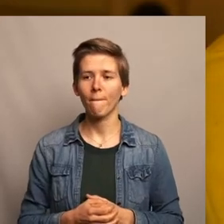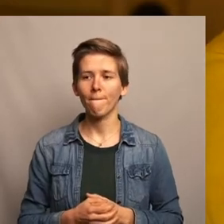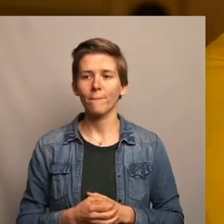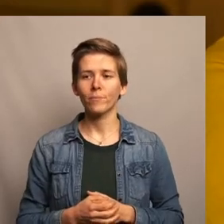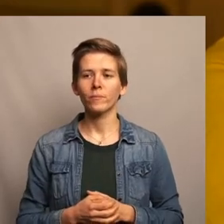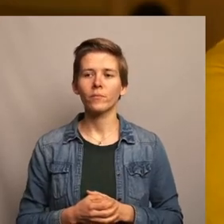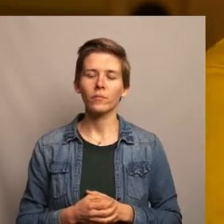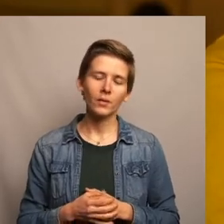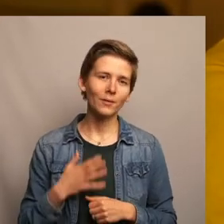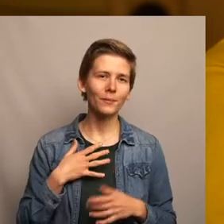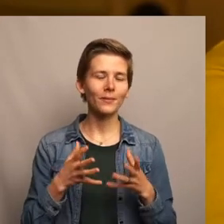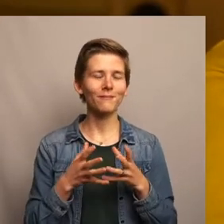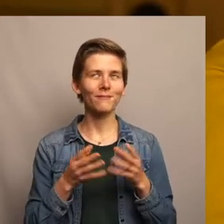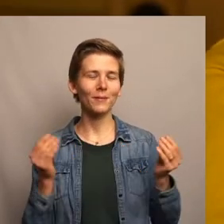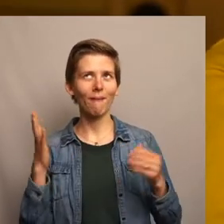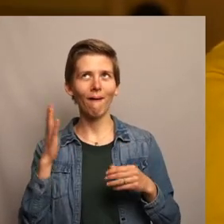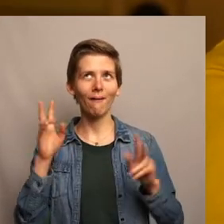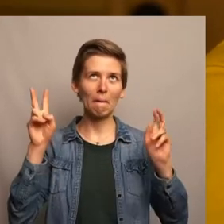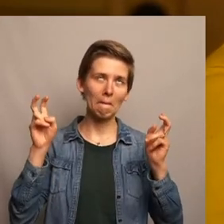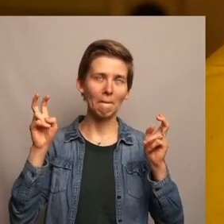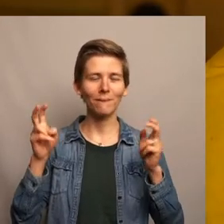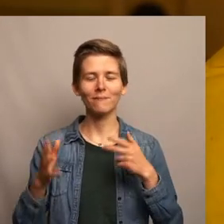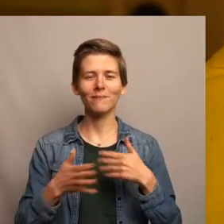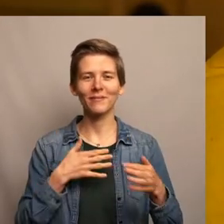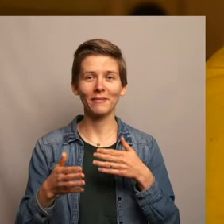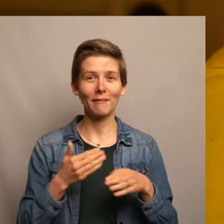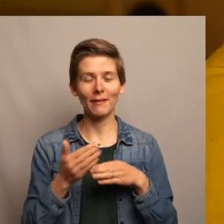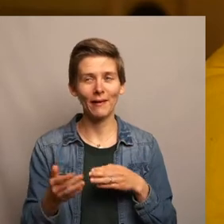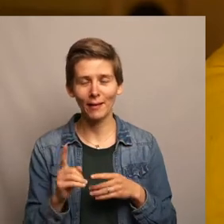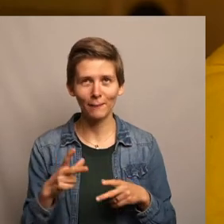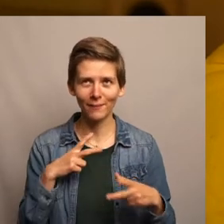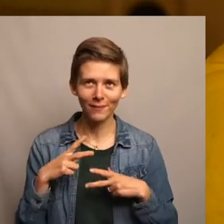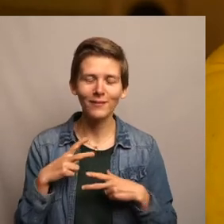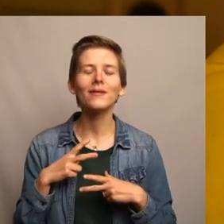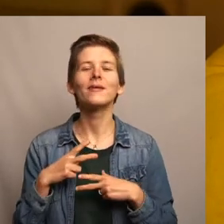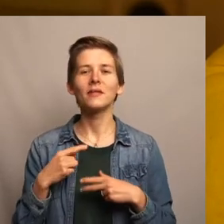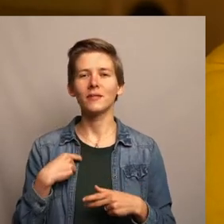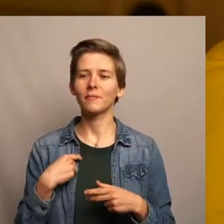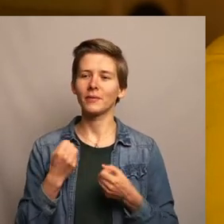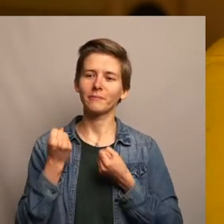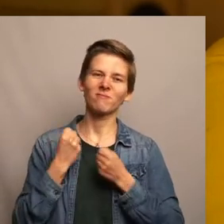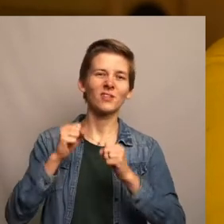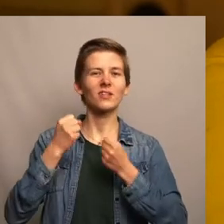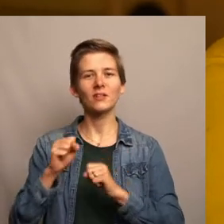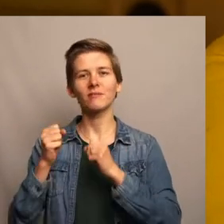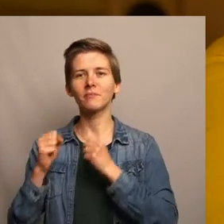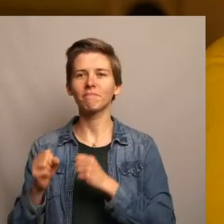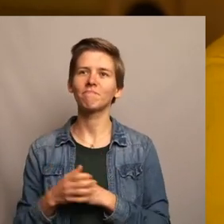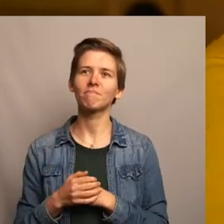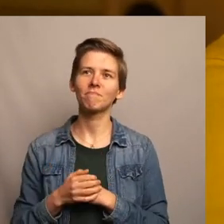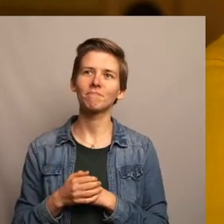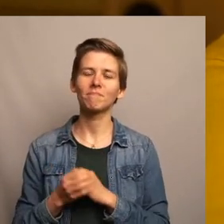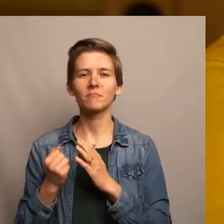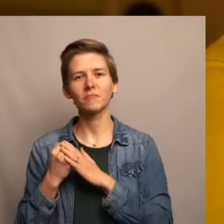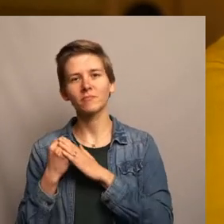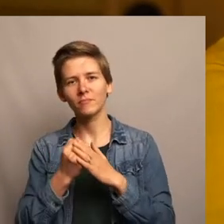the free time that I have after the work, I more doing activist work and supporting the community from